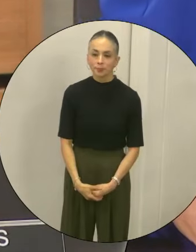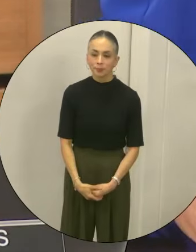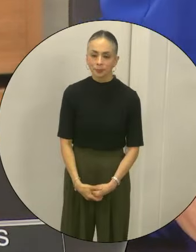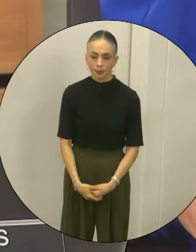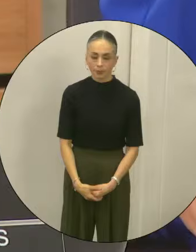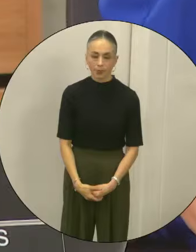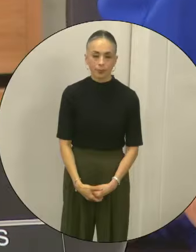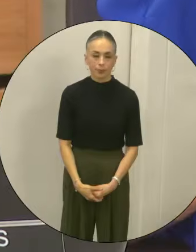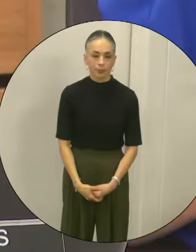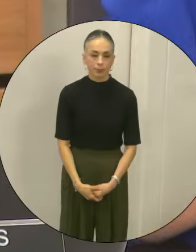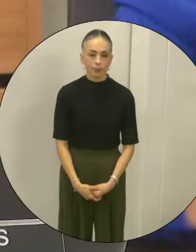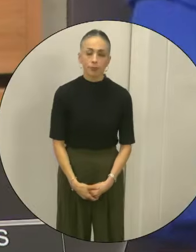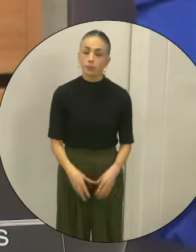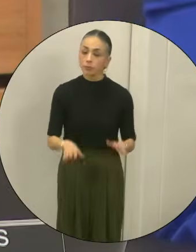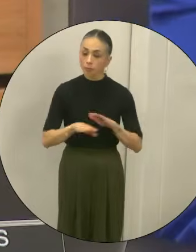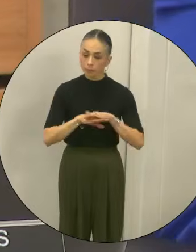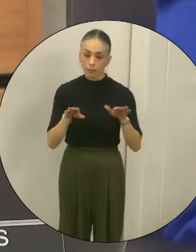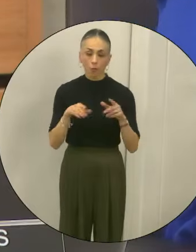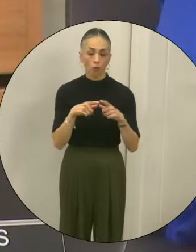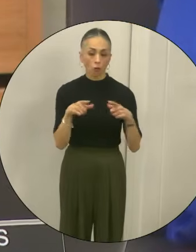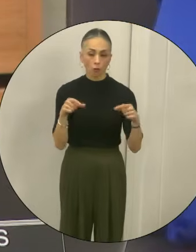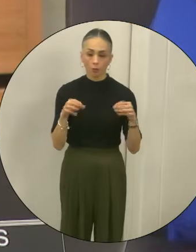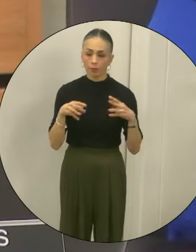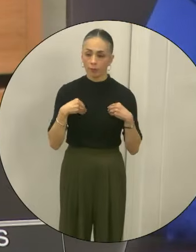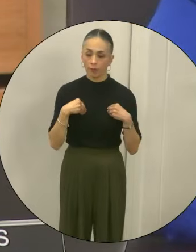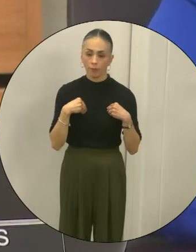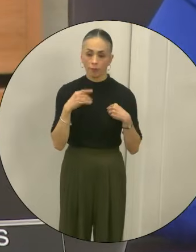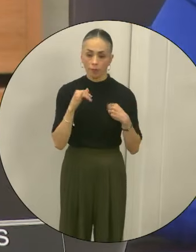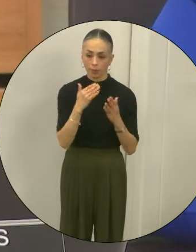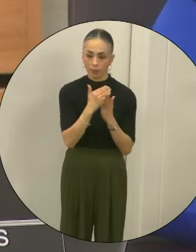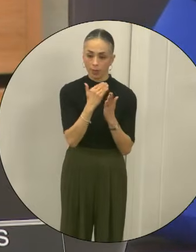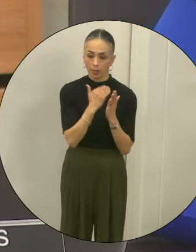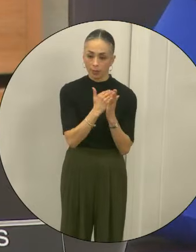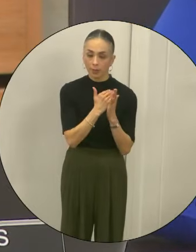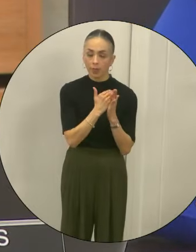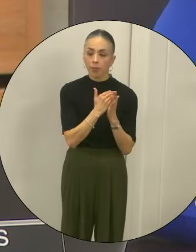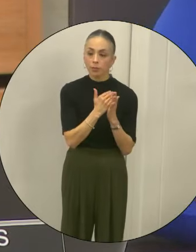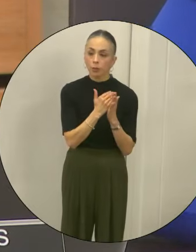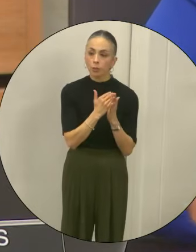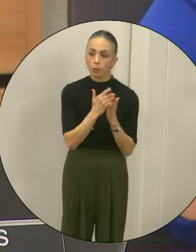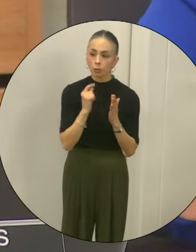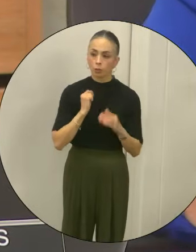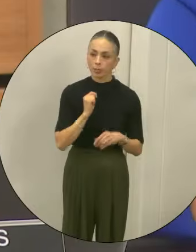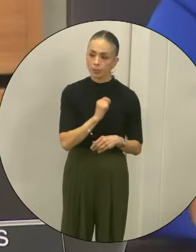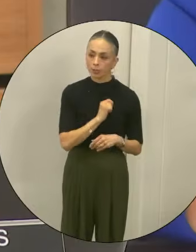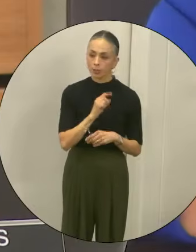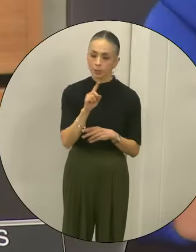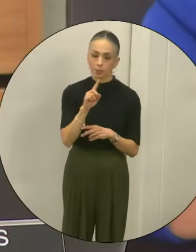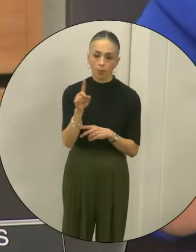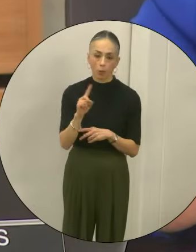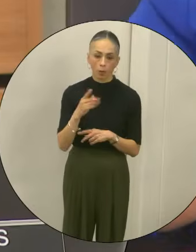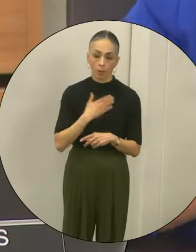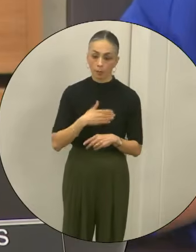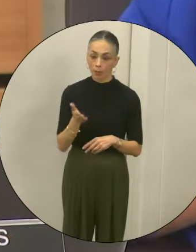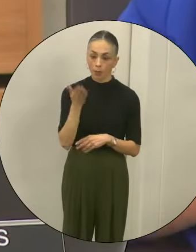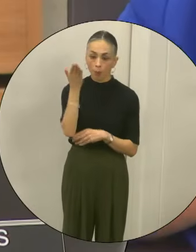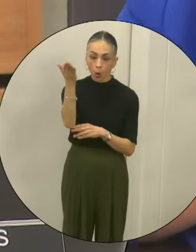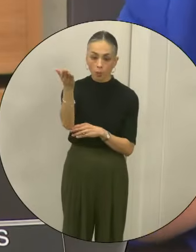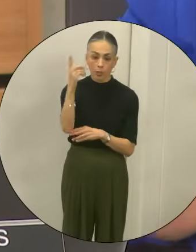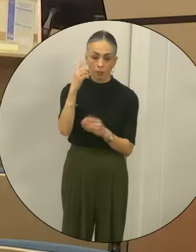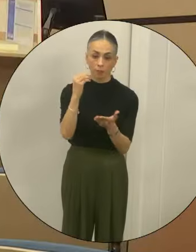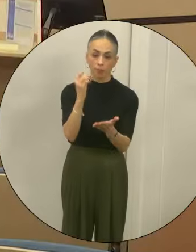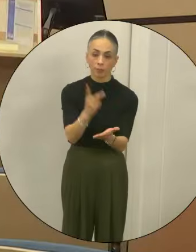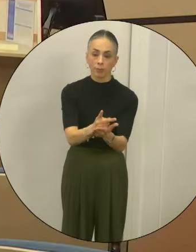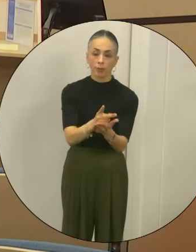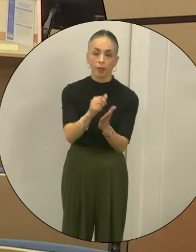Okay. No more cards are going to be taken for this item now. So Trustee Zamora, will you please make the motion to approve the agenda?